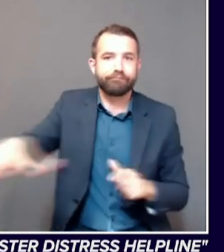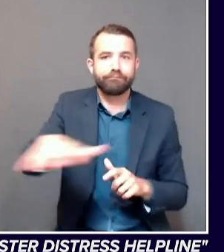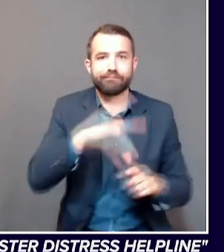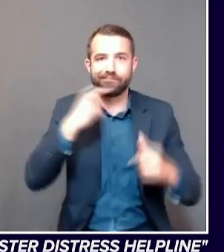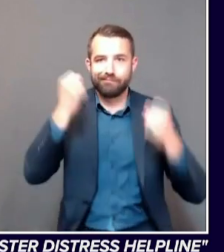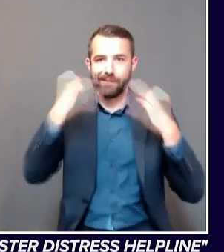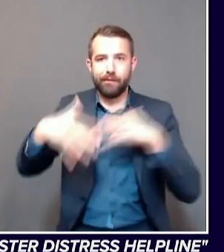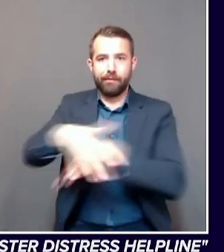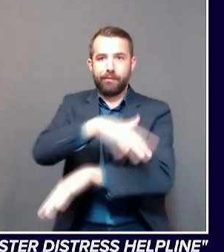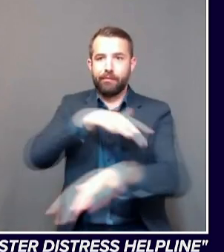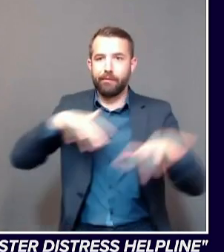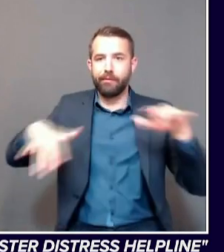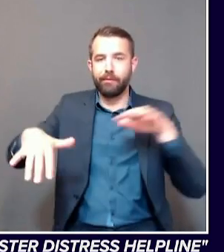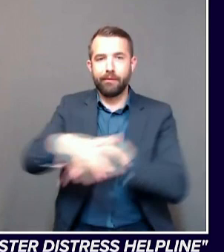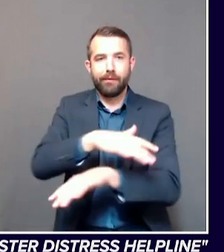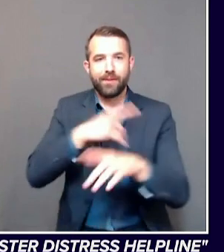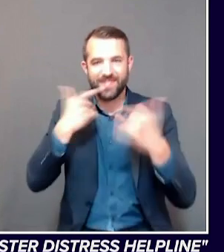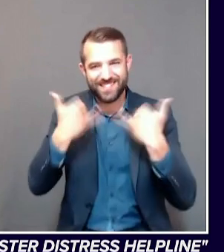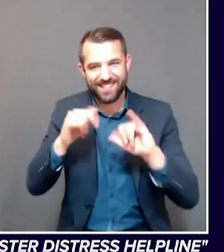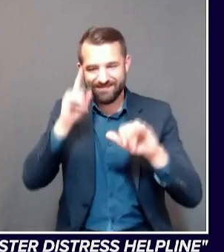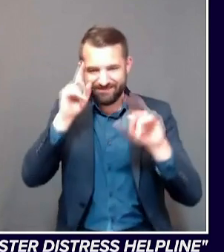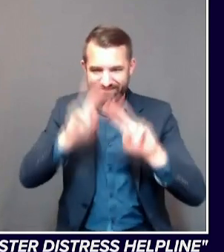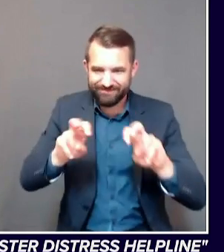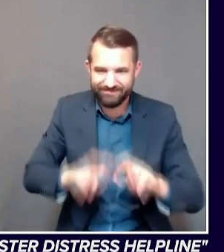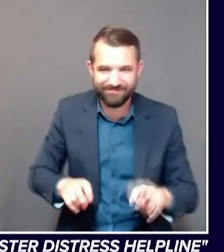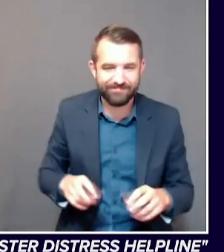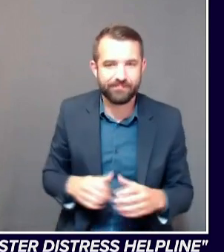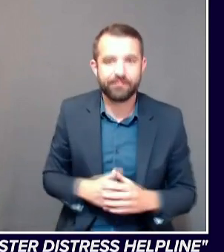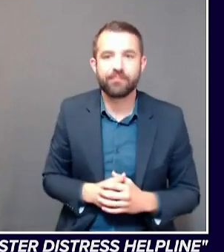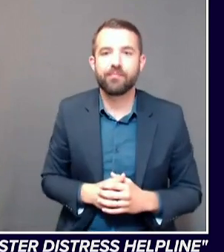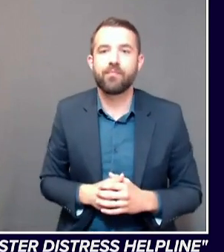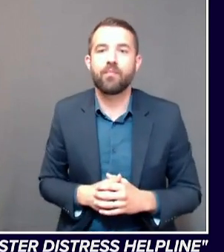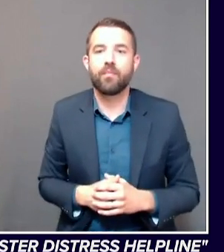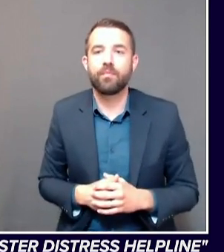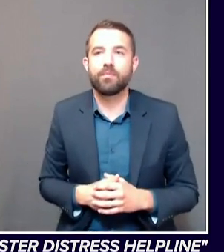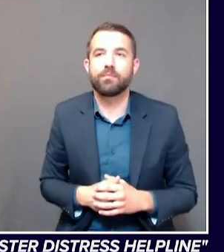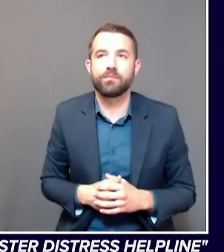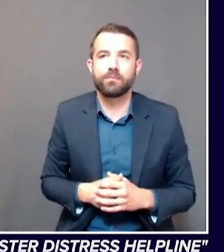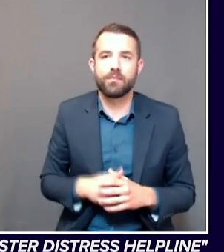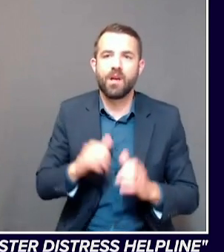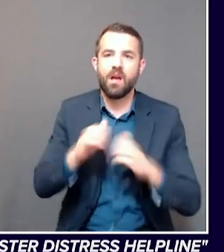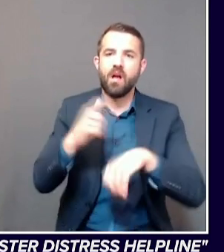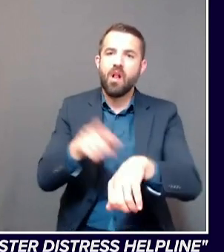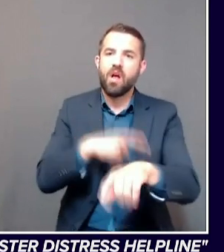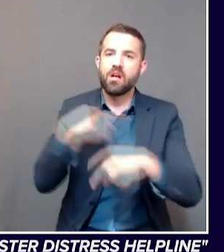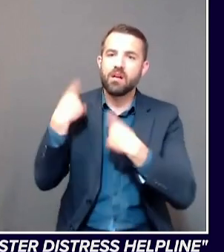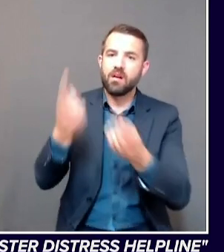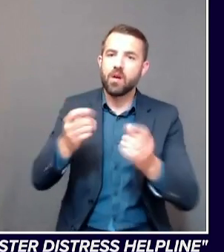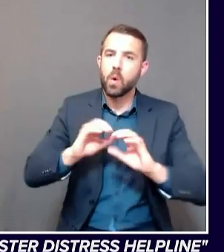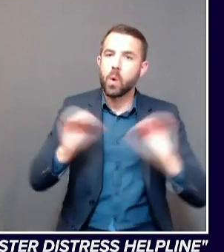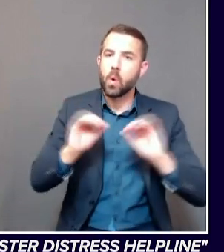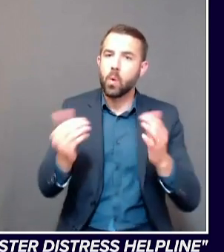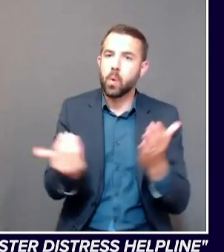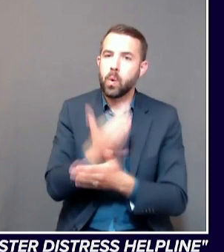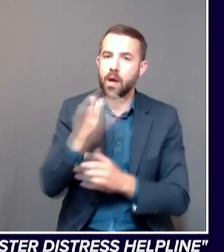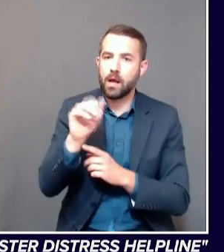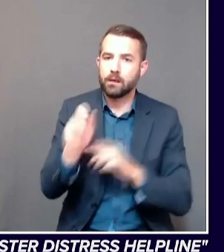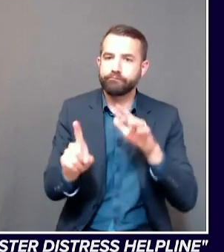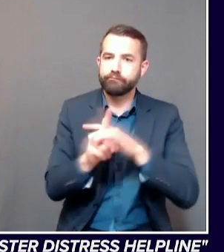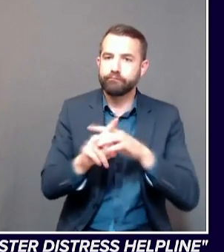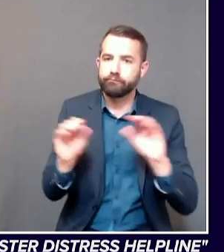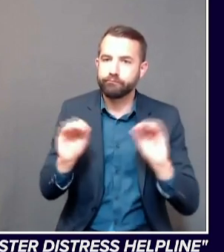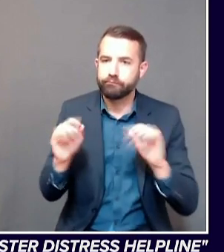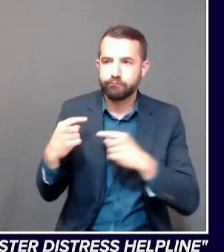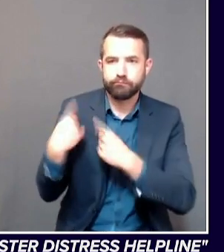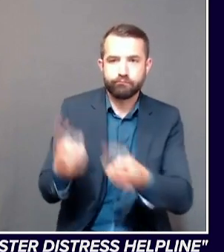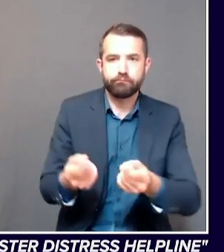things our epidemiologists are working on. Do you know how many days it's been since you've had a new case there? I believe it's been on the order of